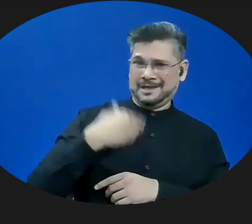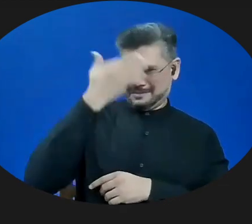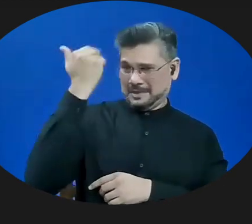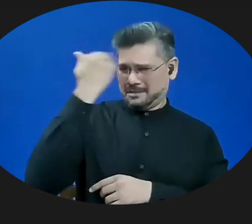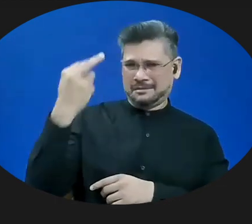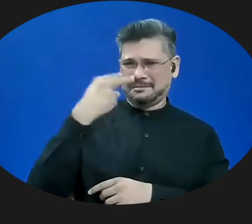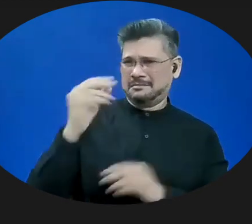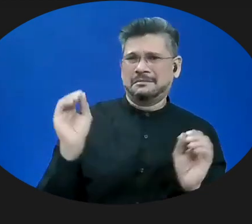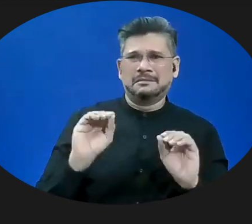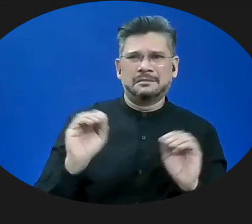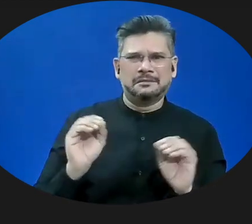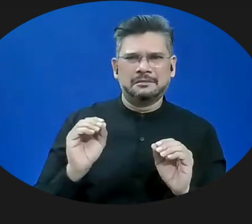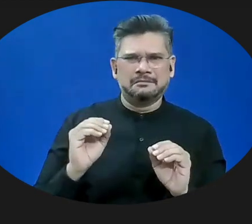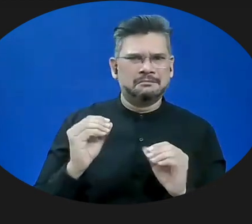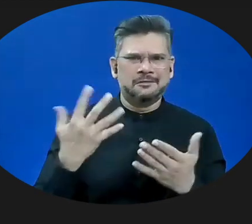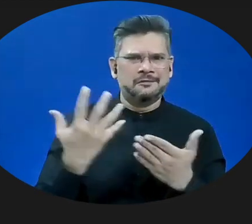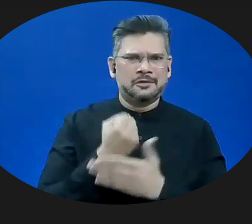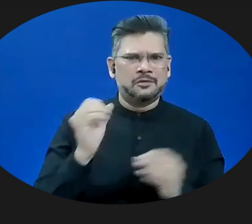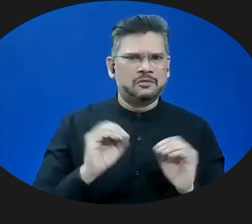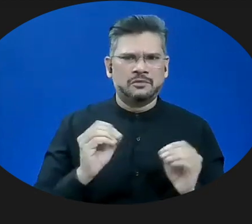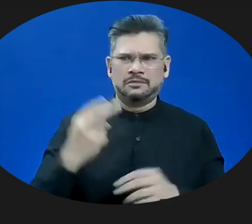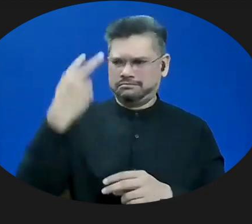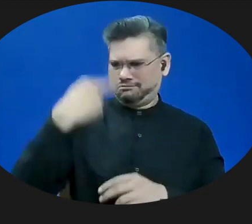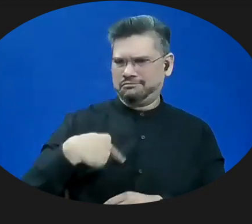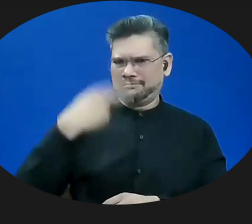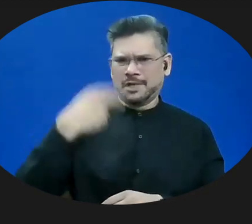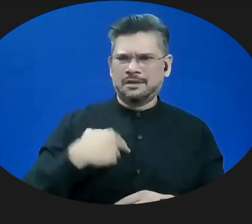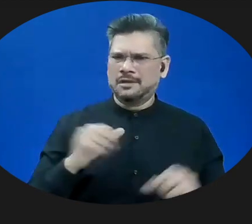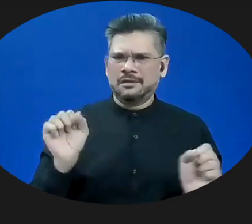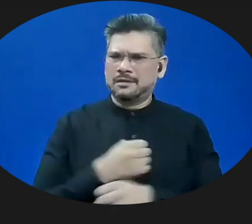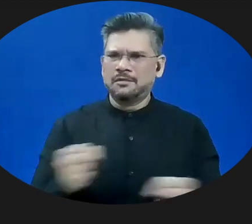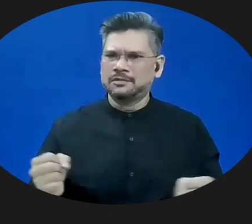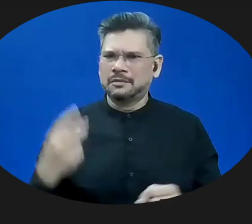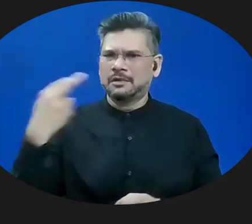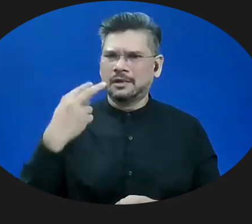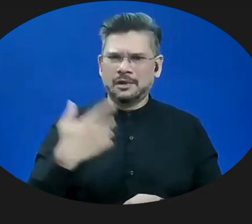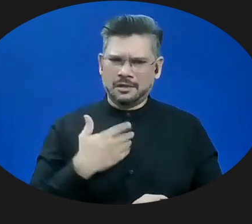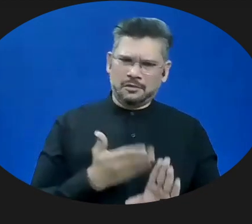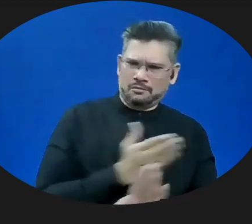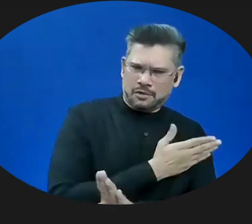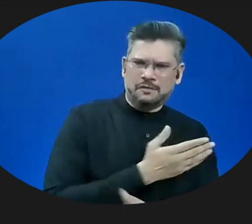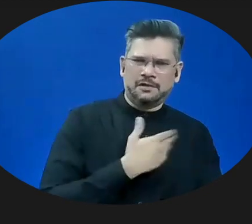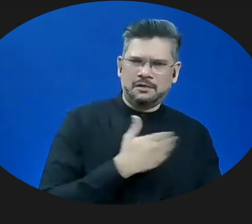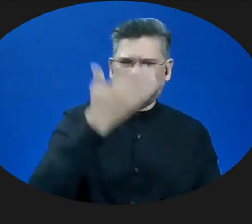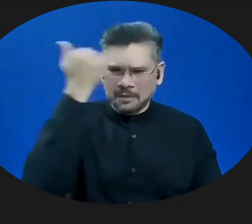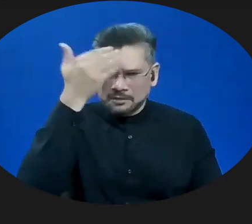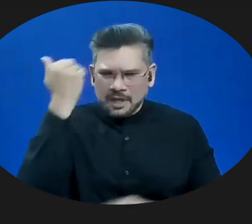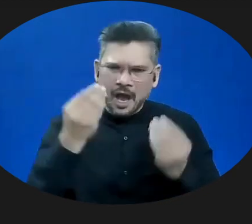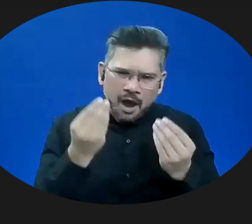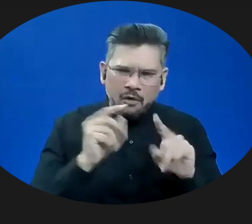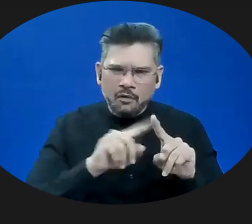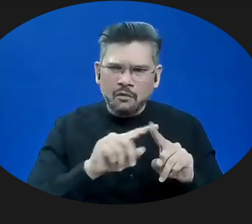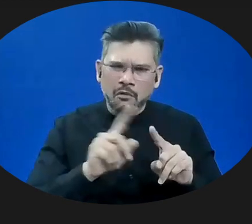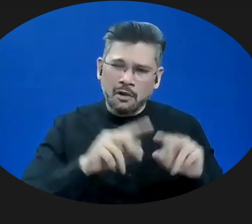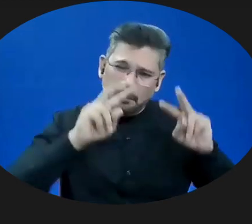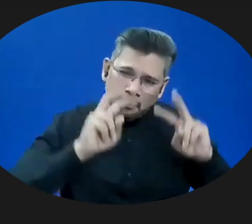Because I did my homework and I did a lot of things, because I do not want